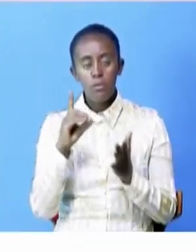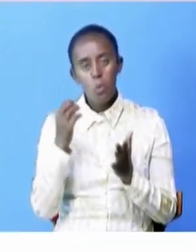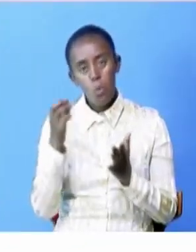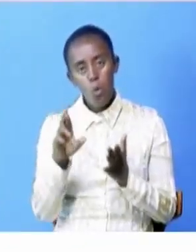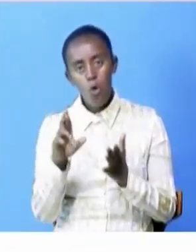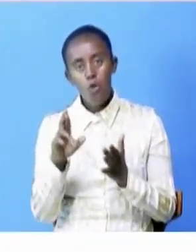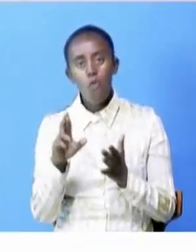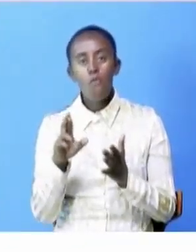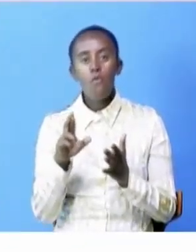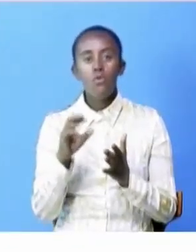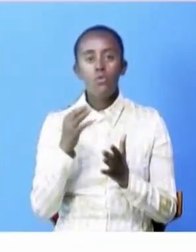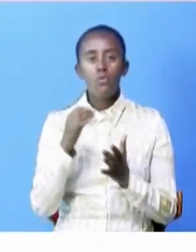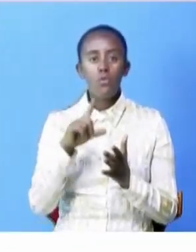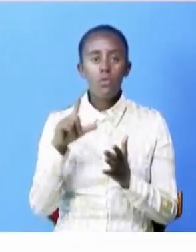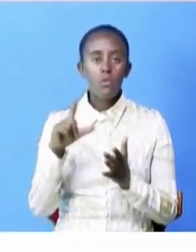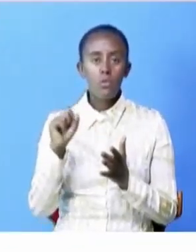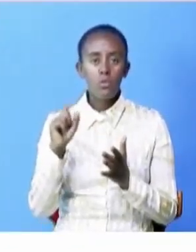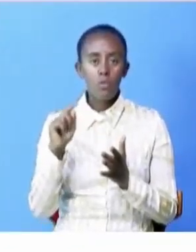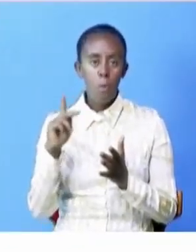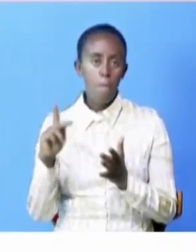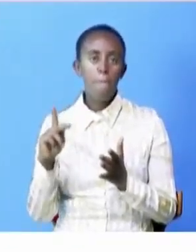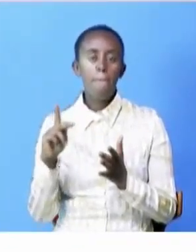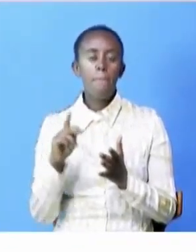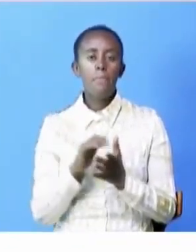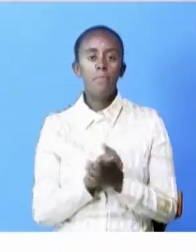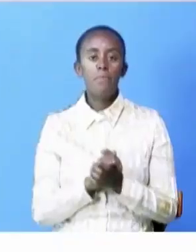or full stop,